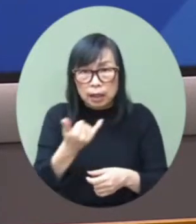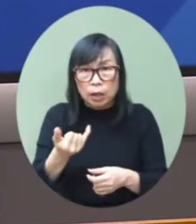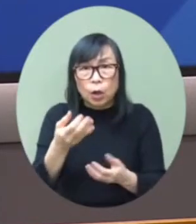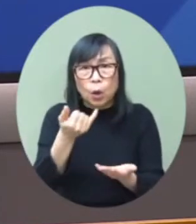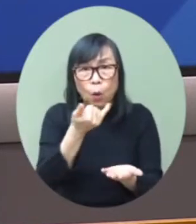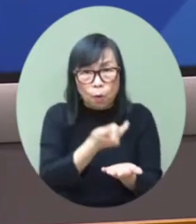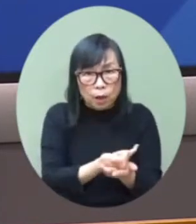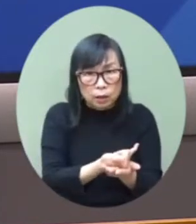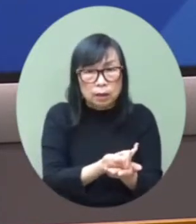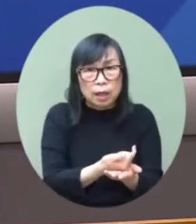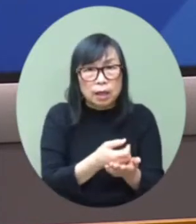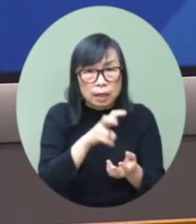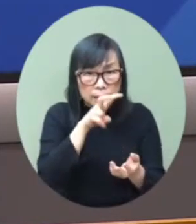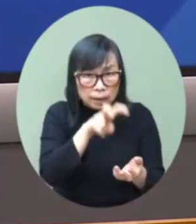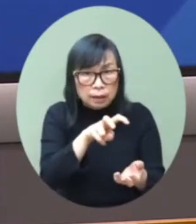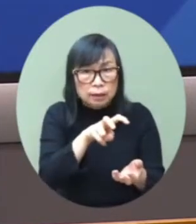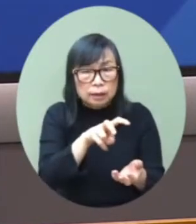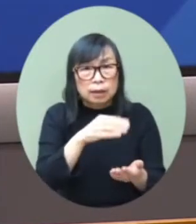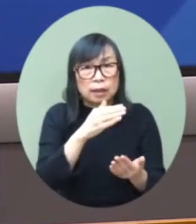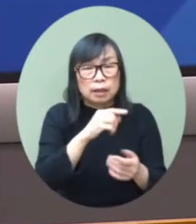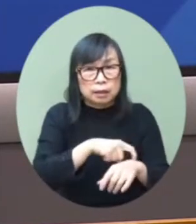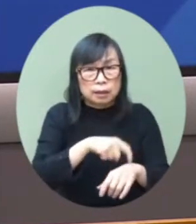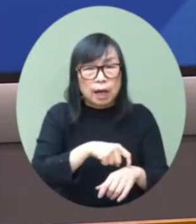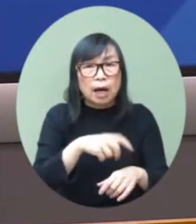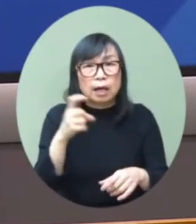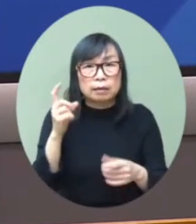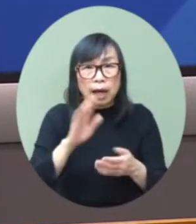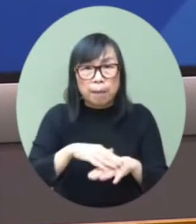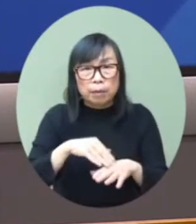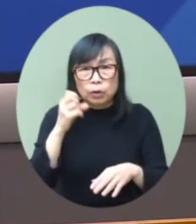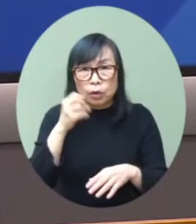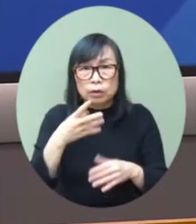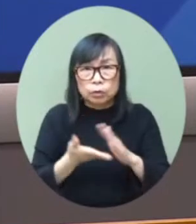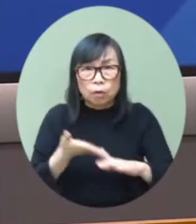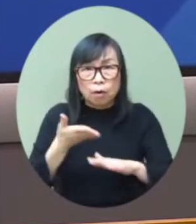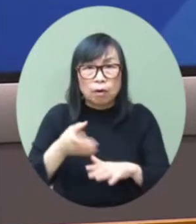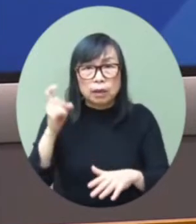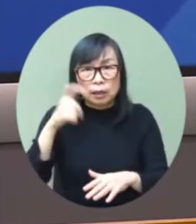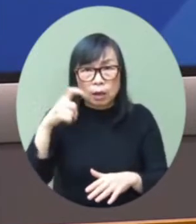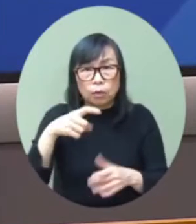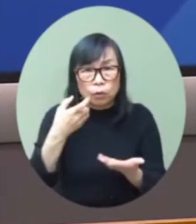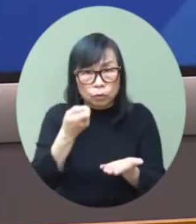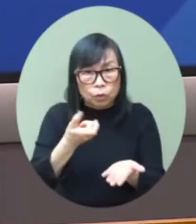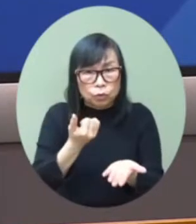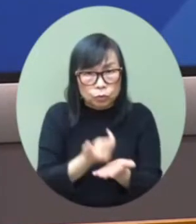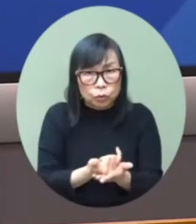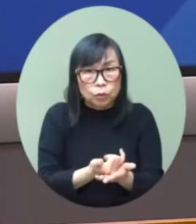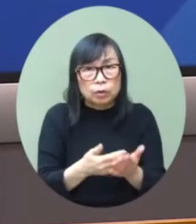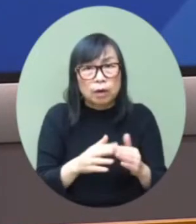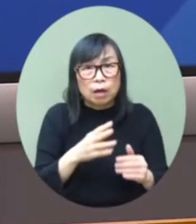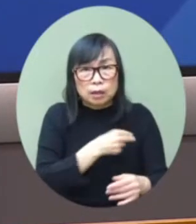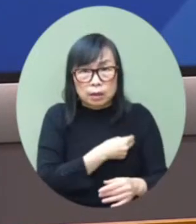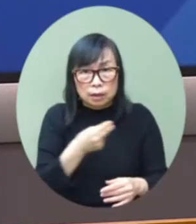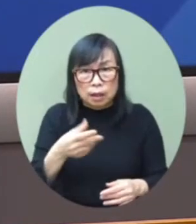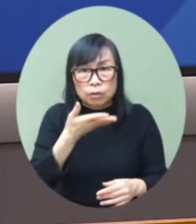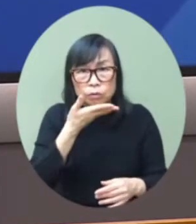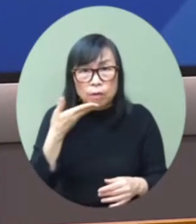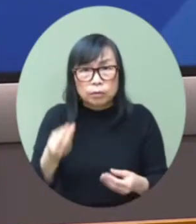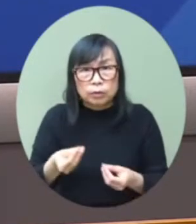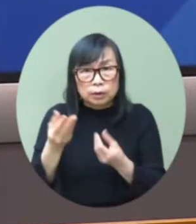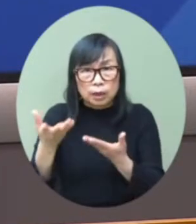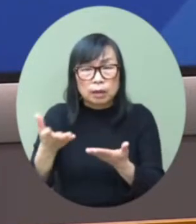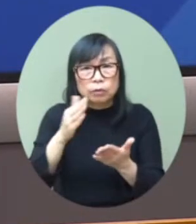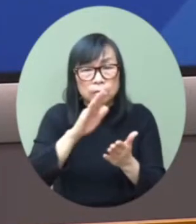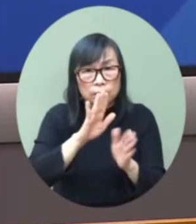And we're offering body claiming service on Saturday, and for the Callan